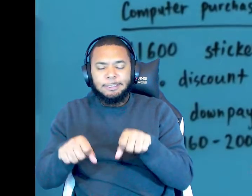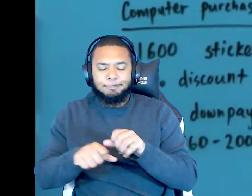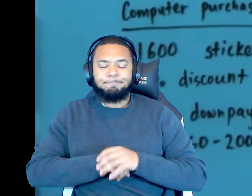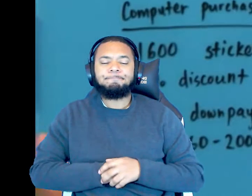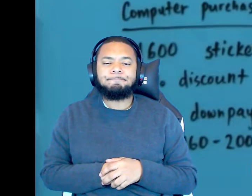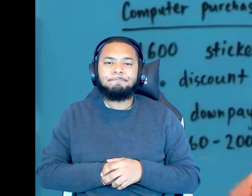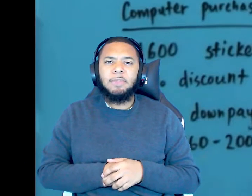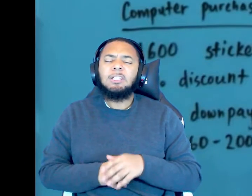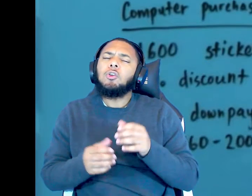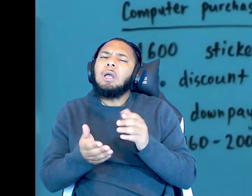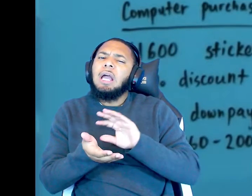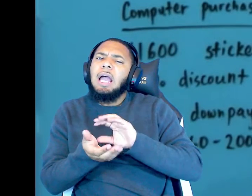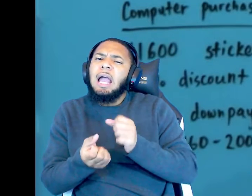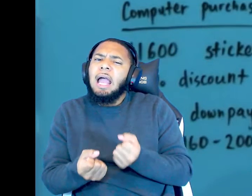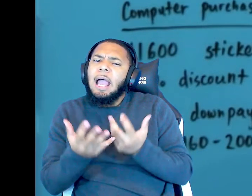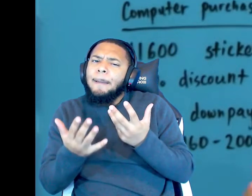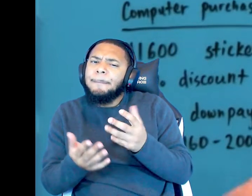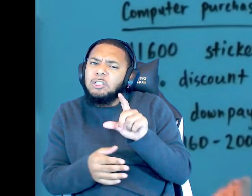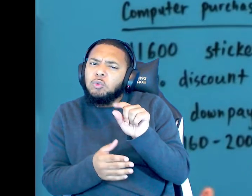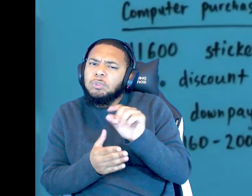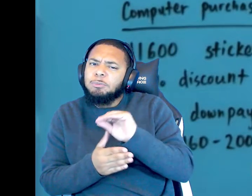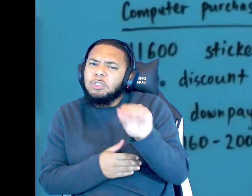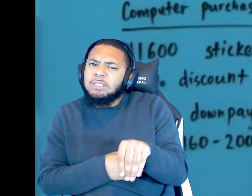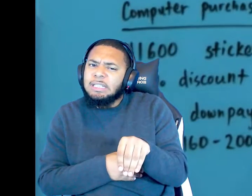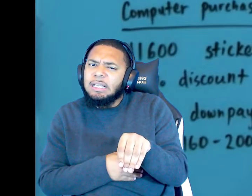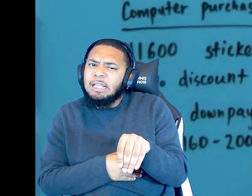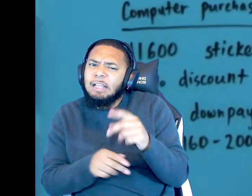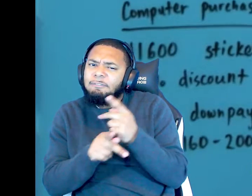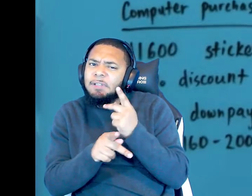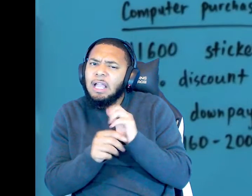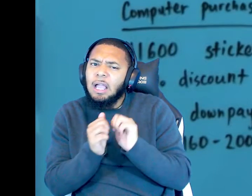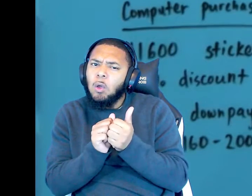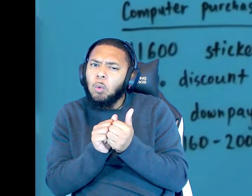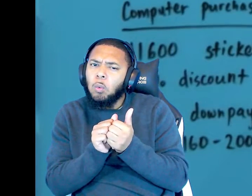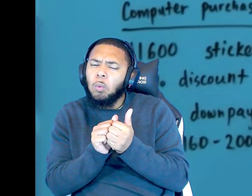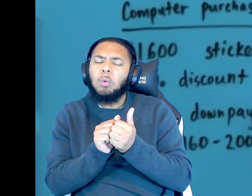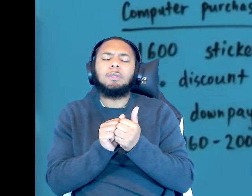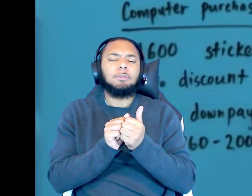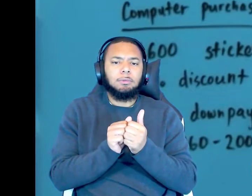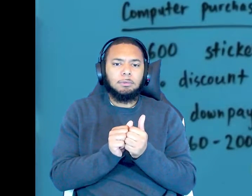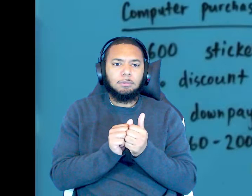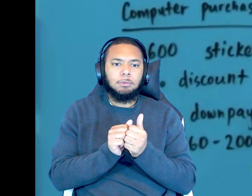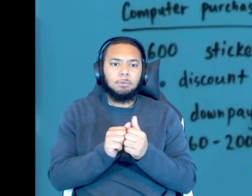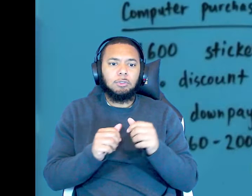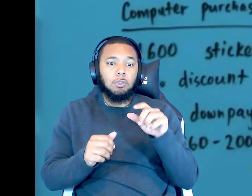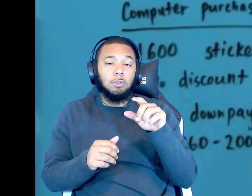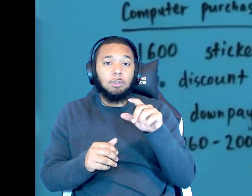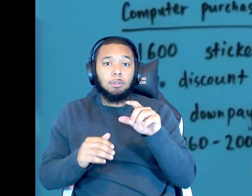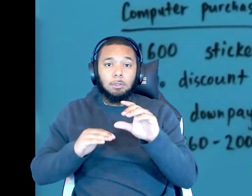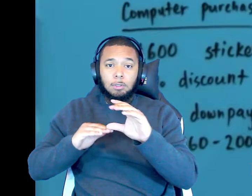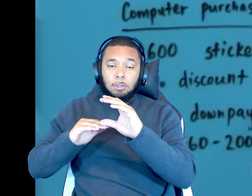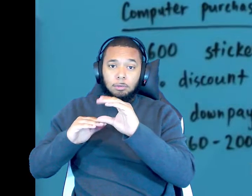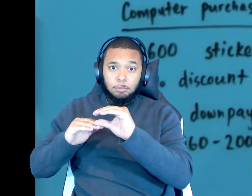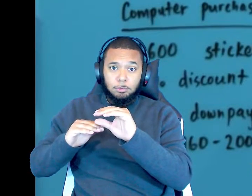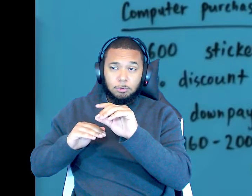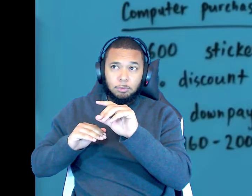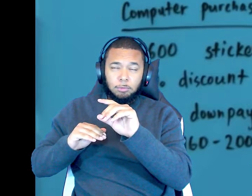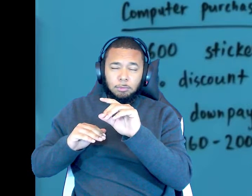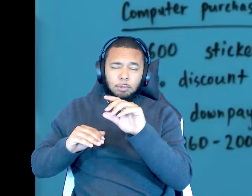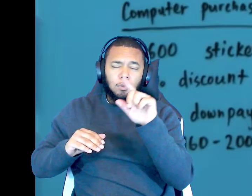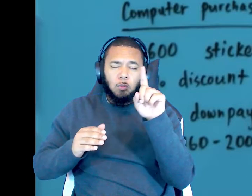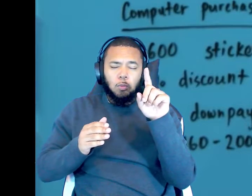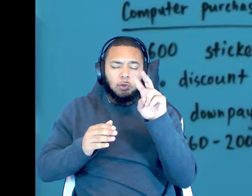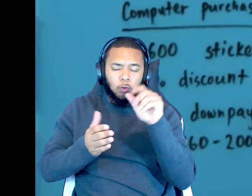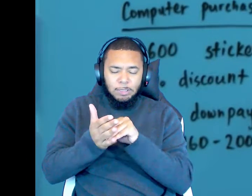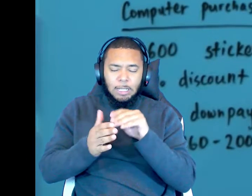20%? All right, so 20%, well, let's think about this. We have $100 off of 2,000,